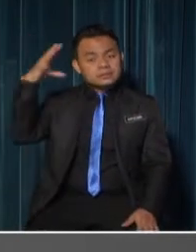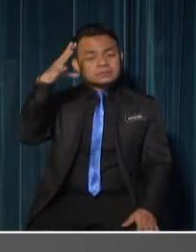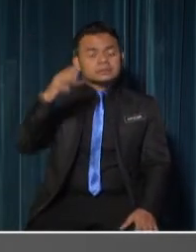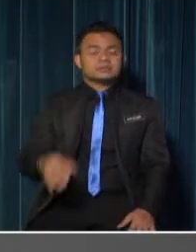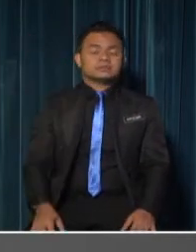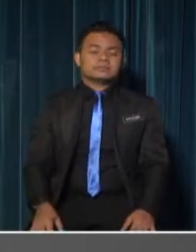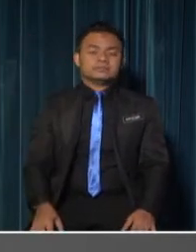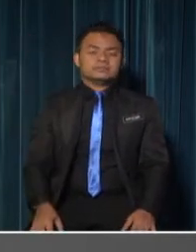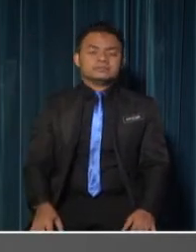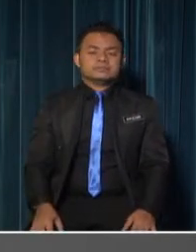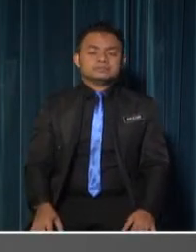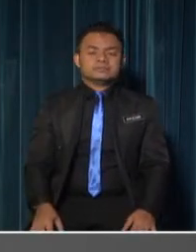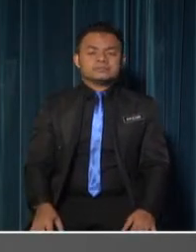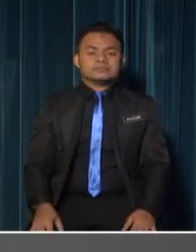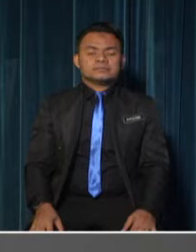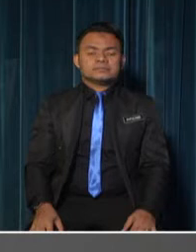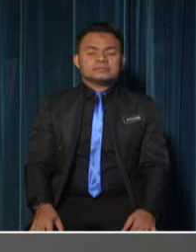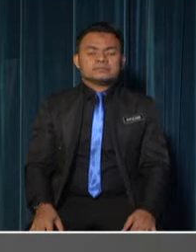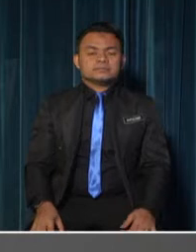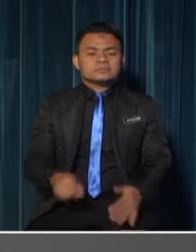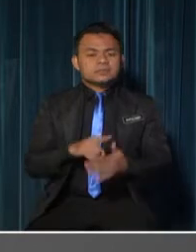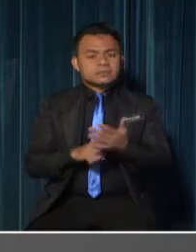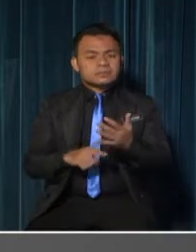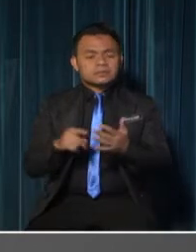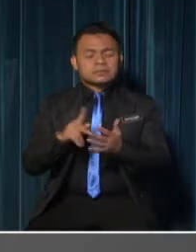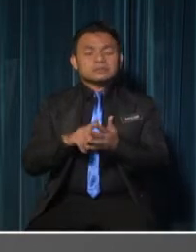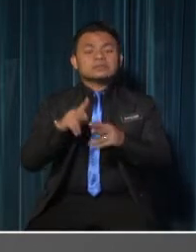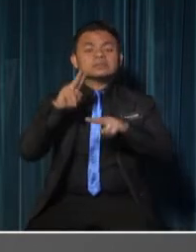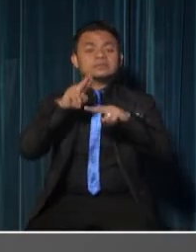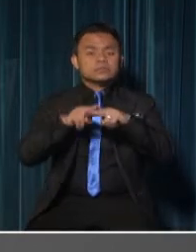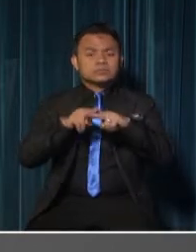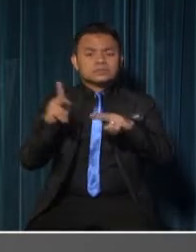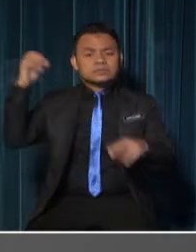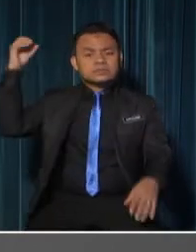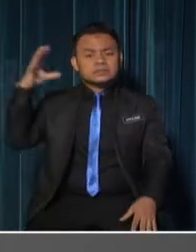Where is the location of the sun in the solar system?